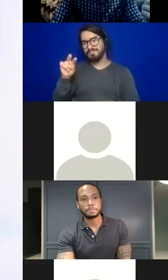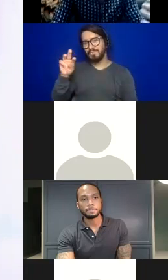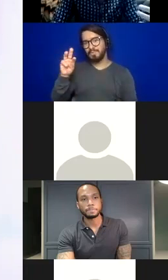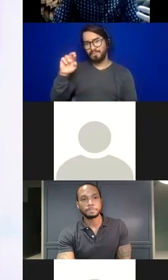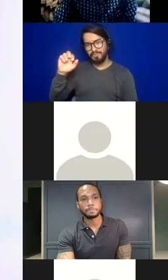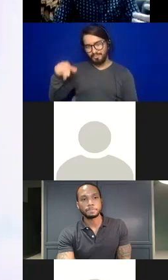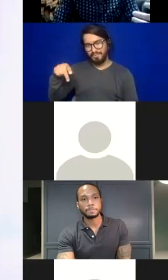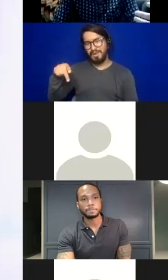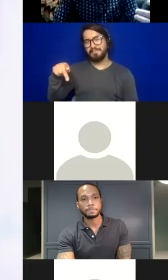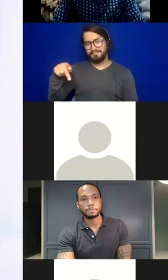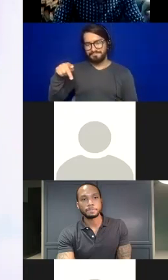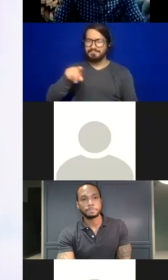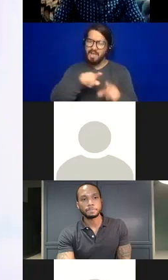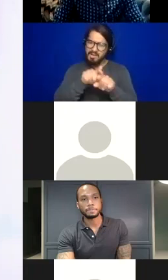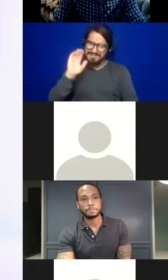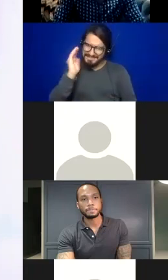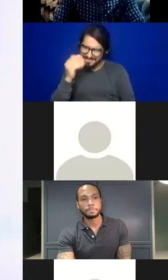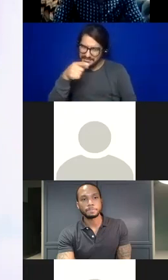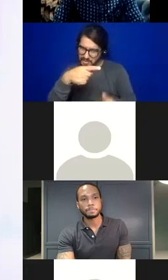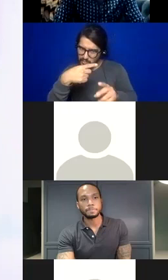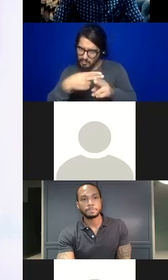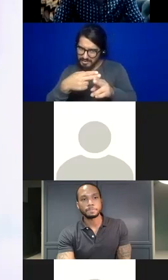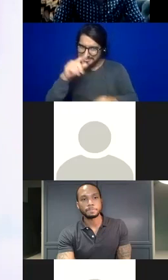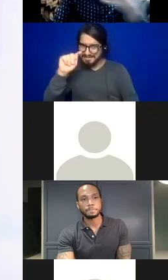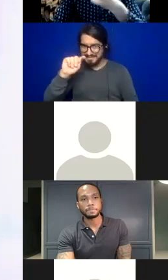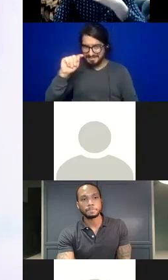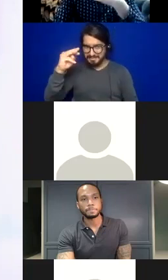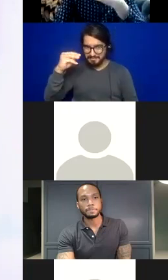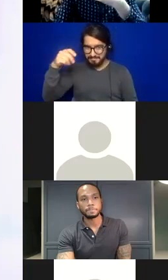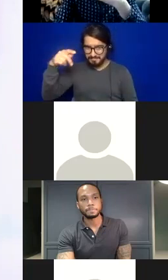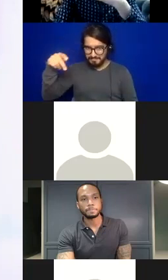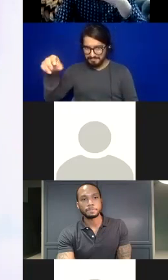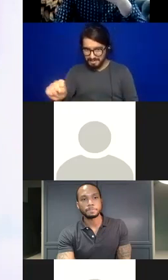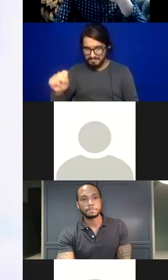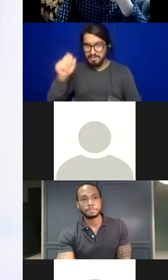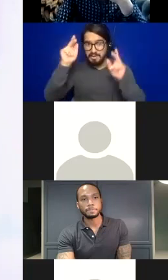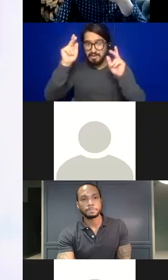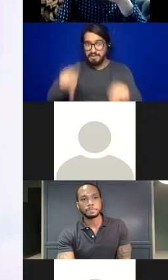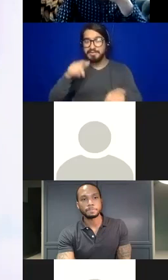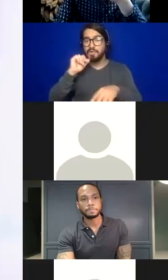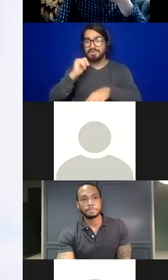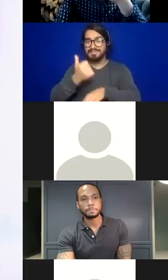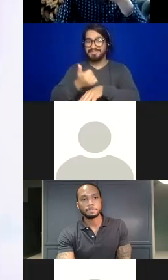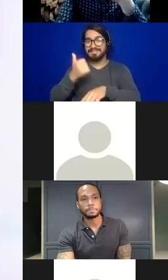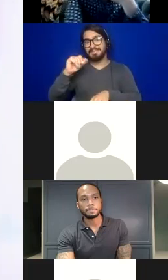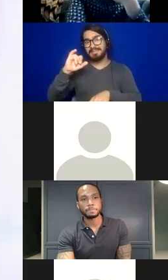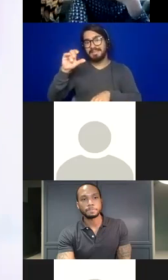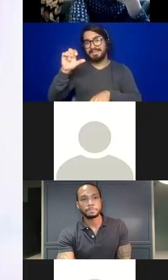similar. This one is called TMAPS. It's by the person who founded the Icarus Project, Transformative Mutual